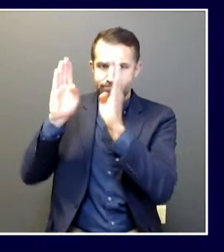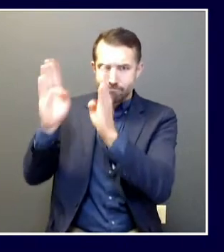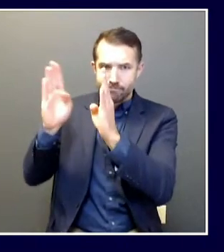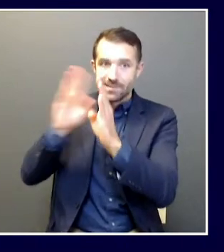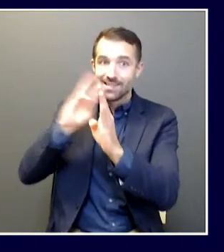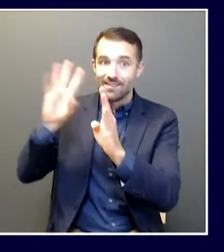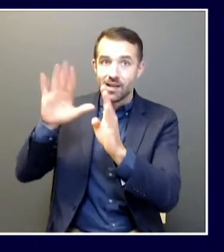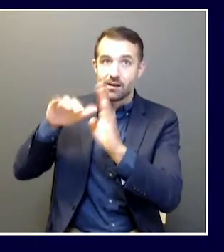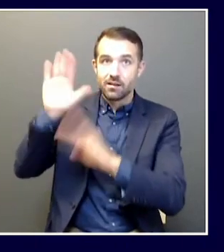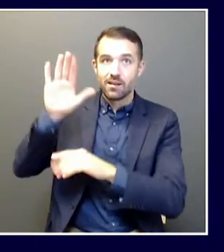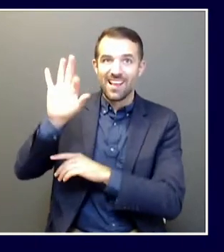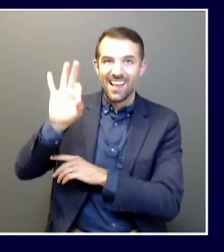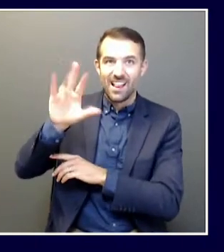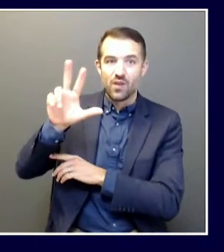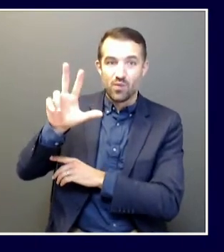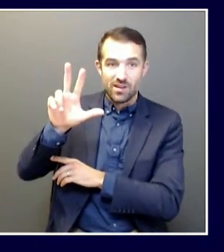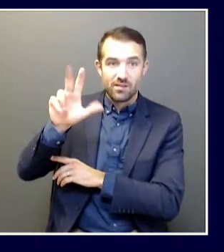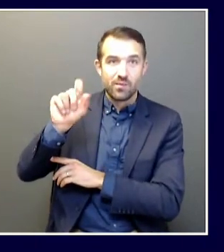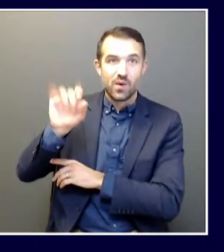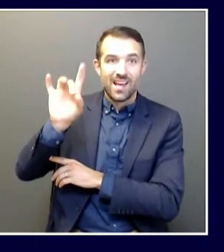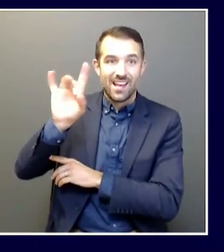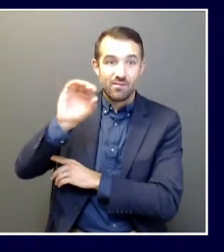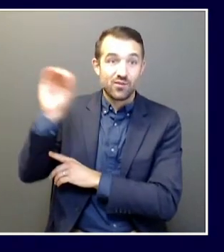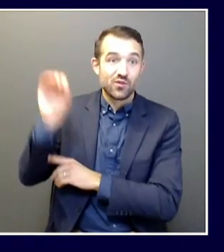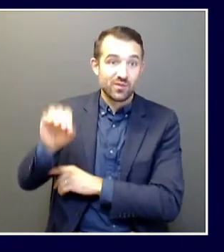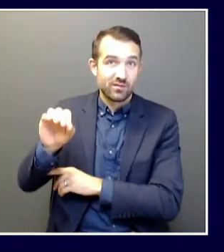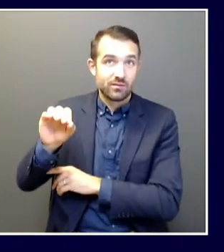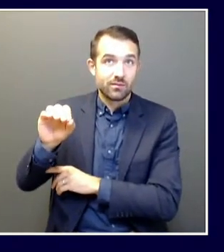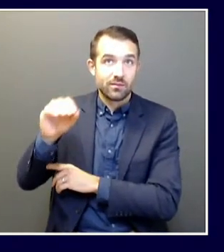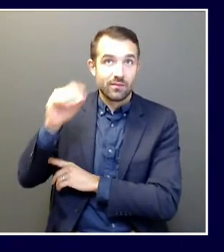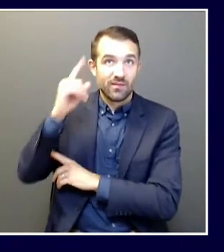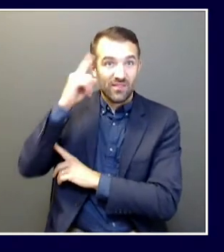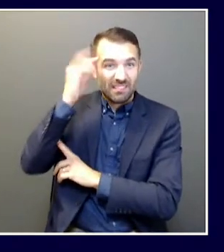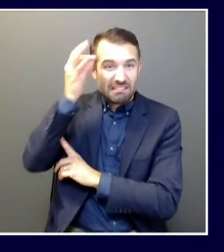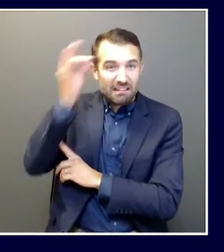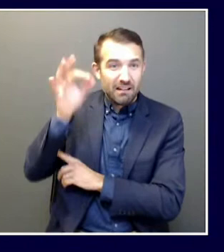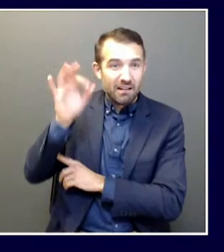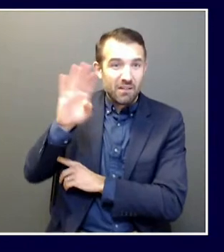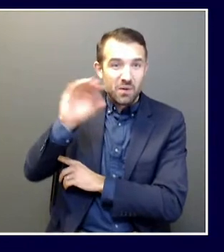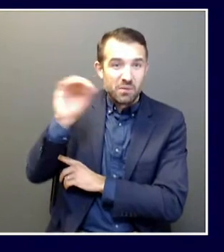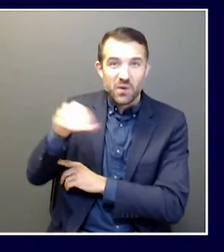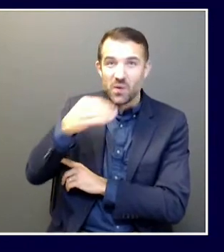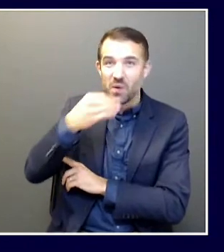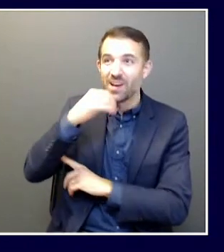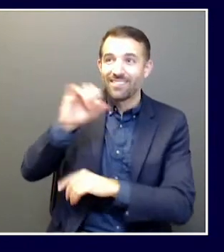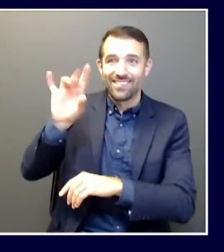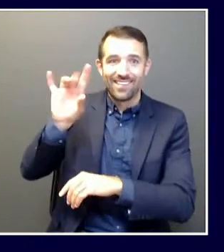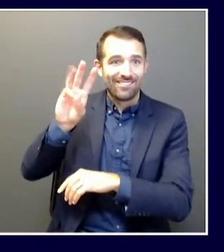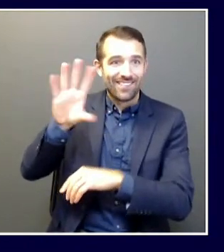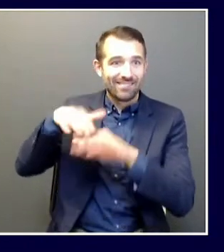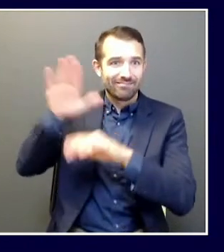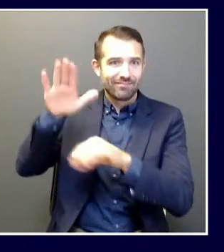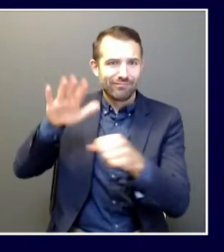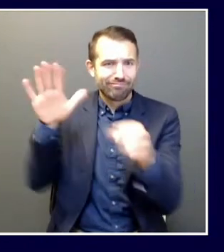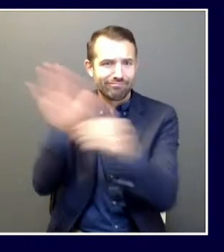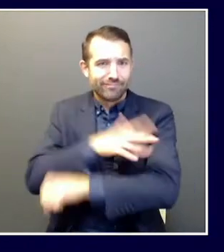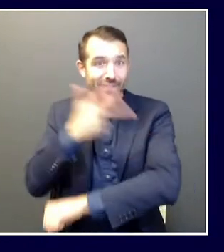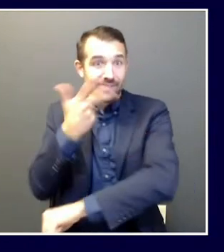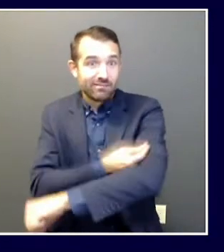93.8%, almost 94% of Mainers 65 and older are fully